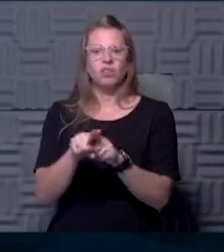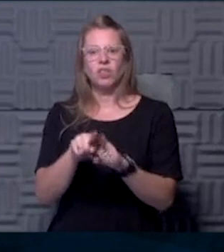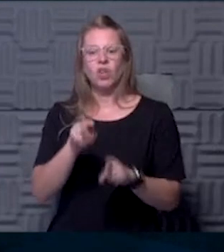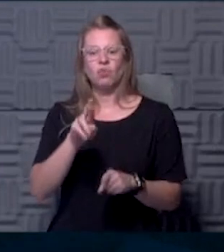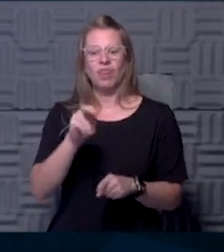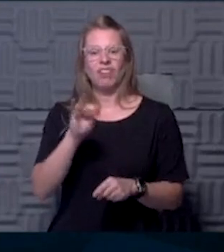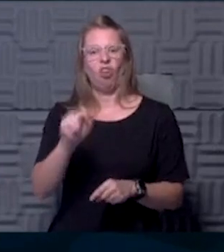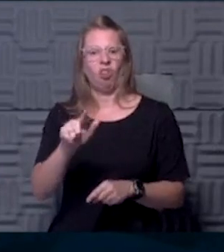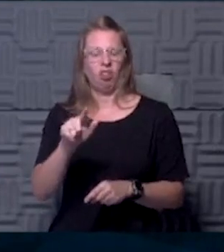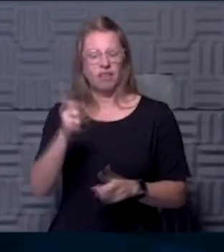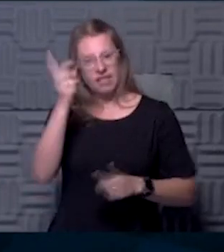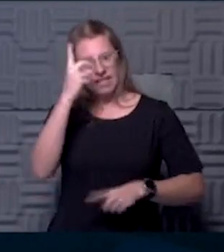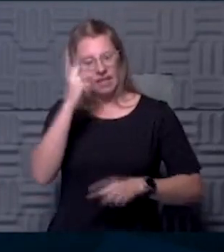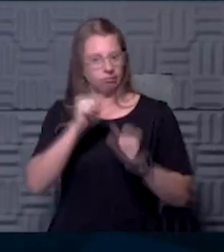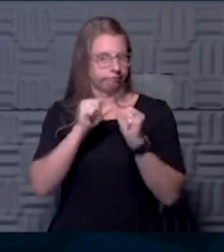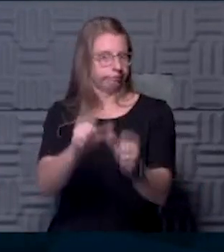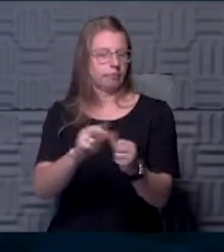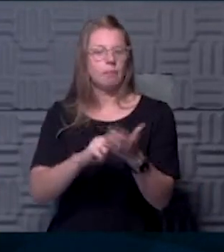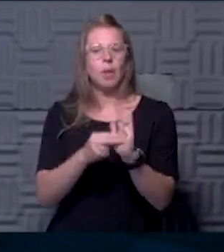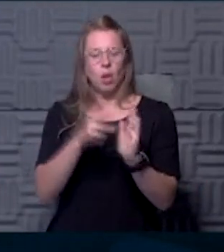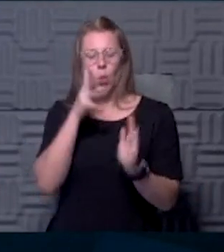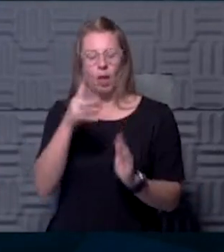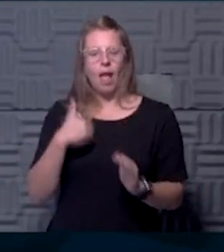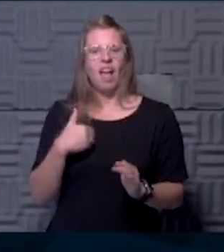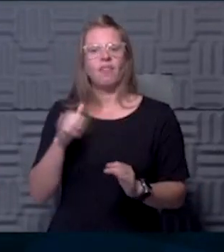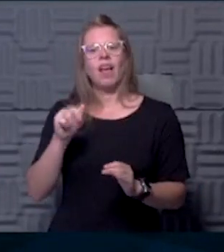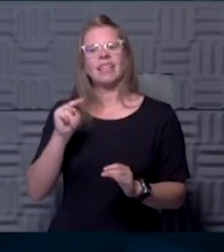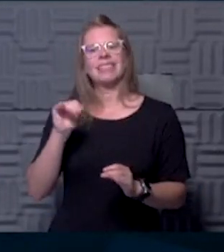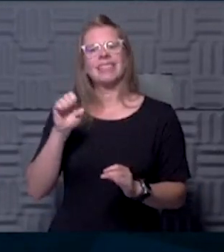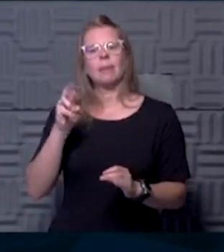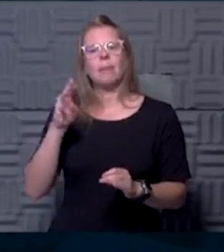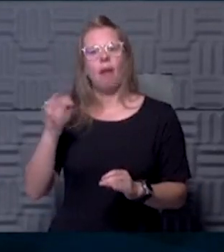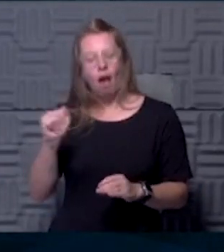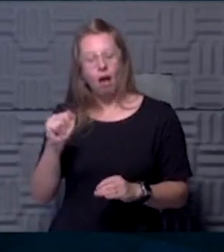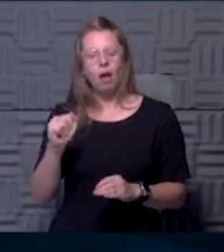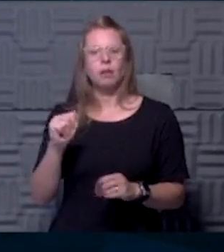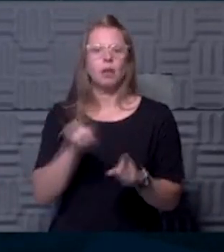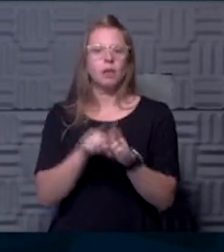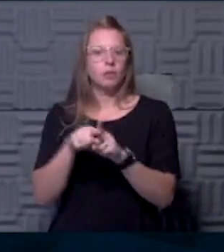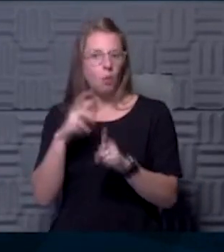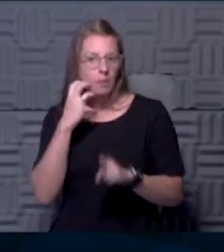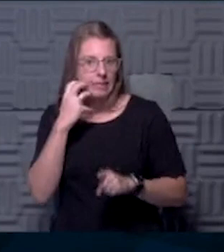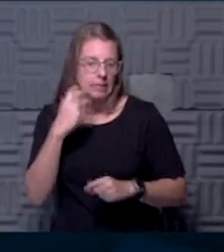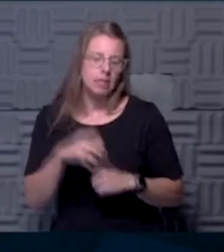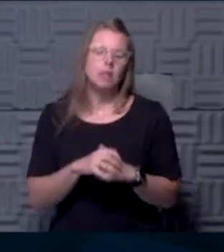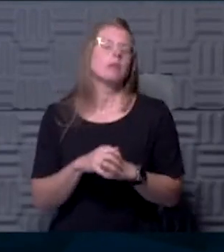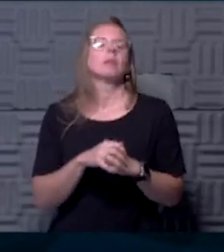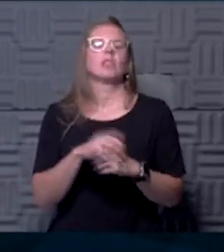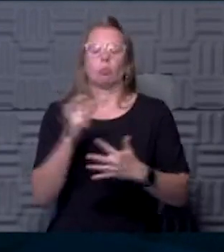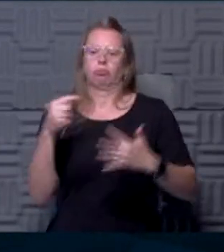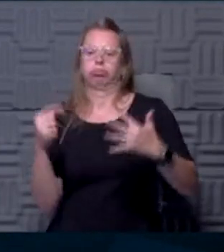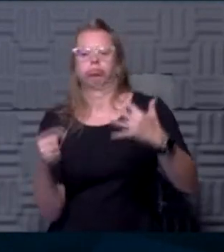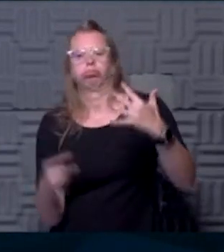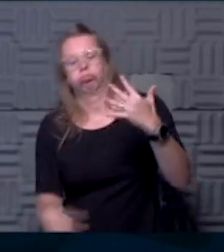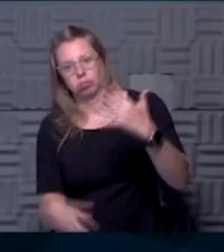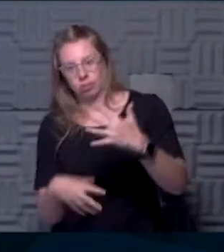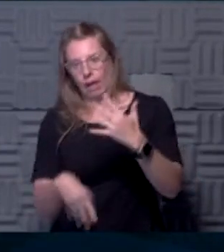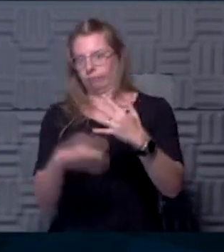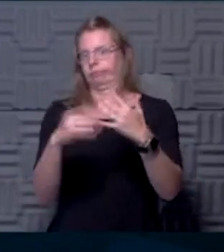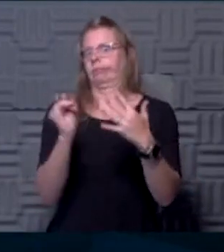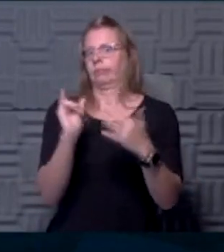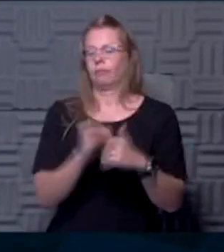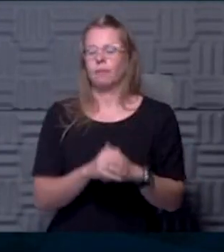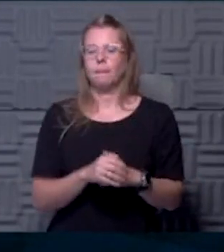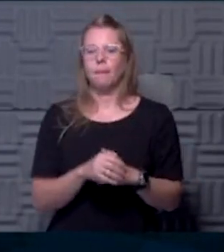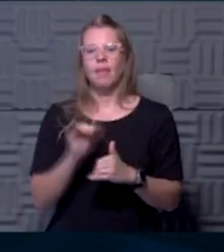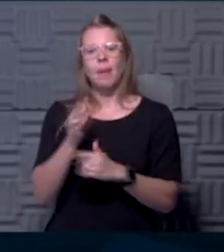renal disease are more likely to have anemia and obesity. And from there, it sort of trickles down into a number of other things. But that part